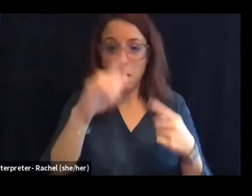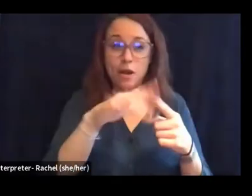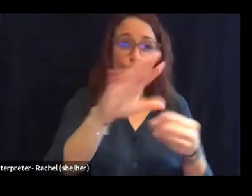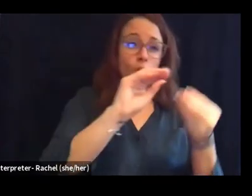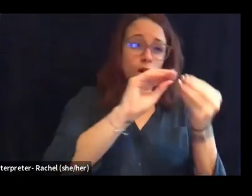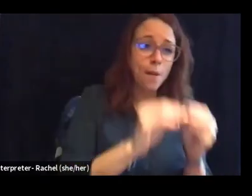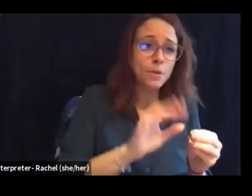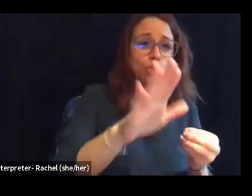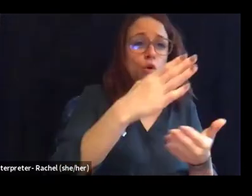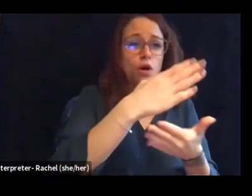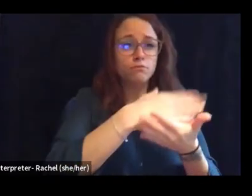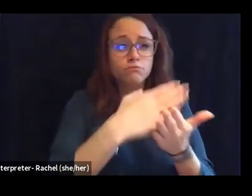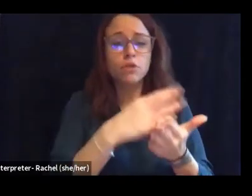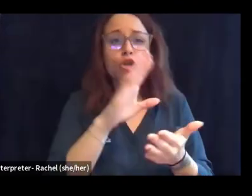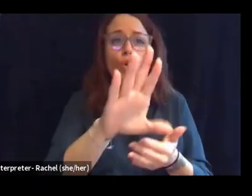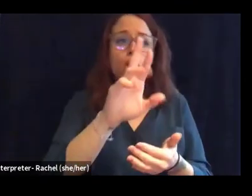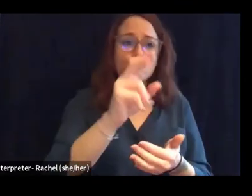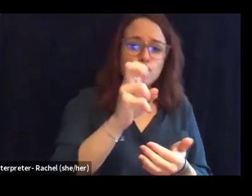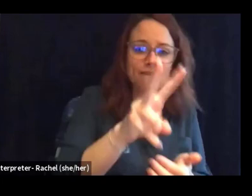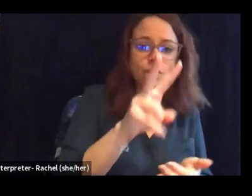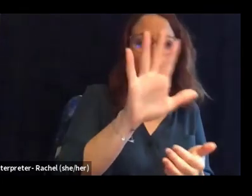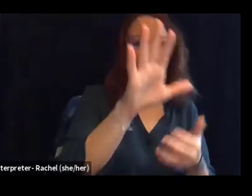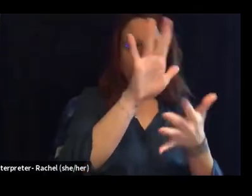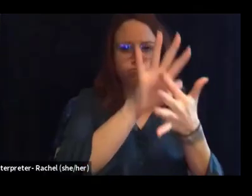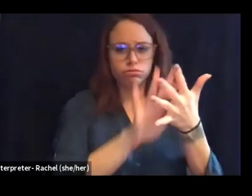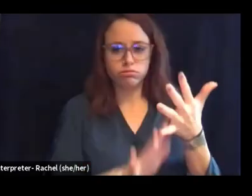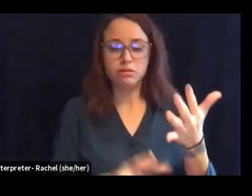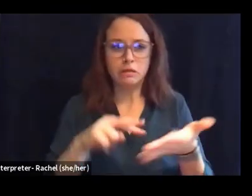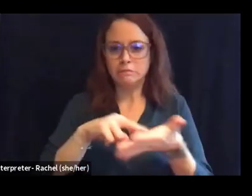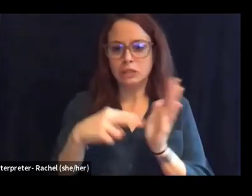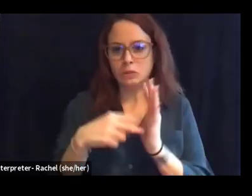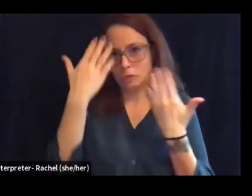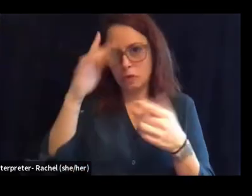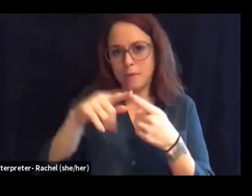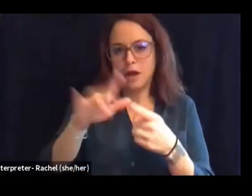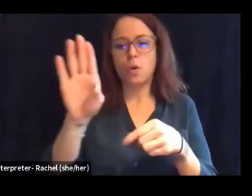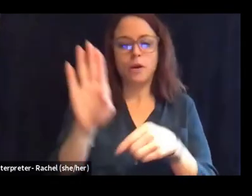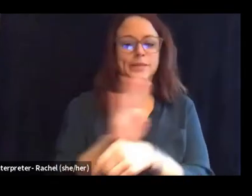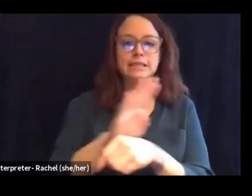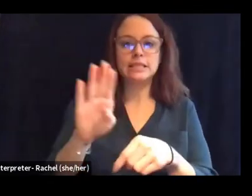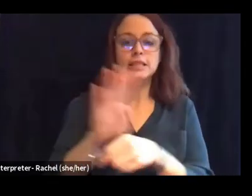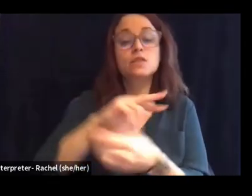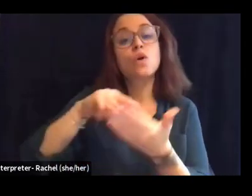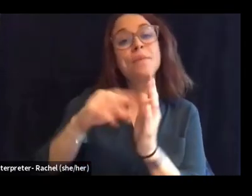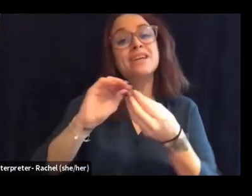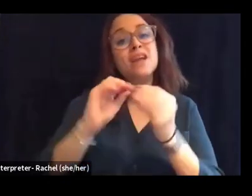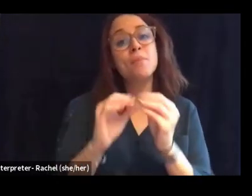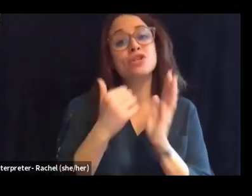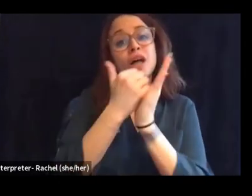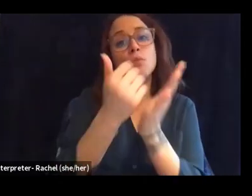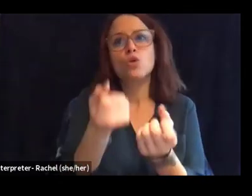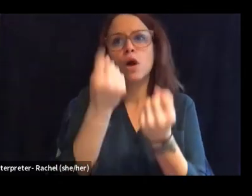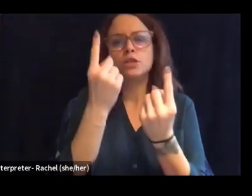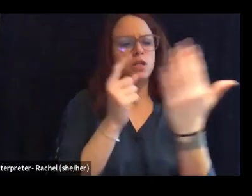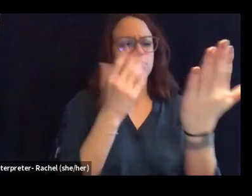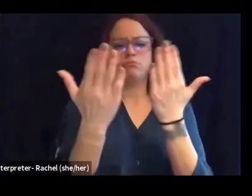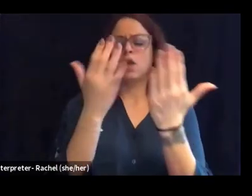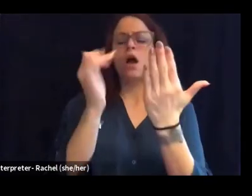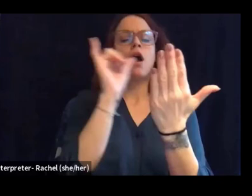those numbers apply to having a really good understanding of what's working and what's not working in terms of